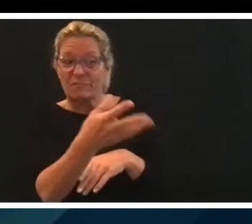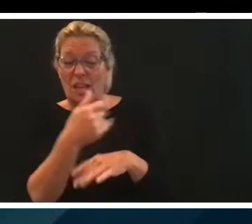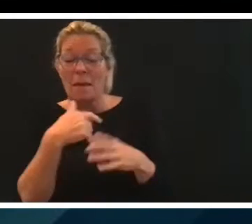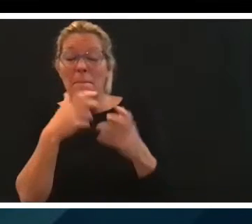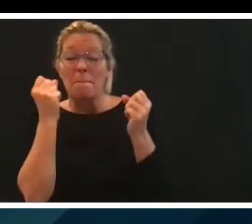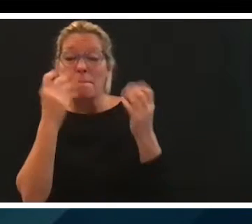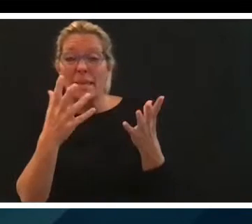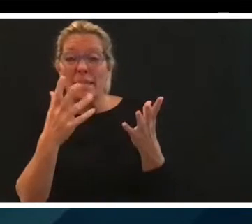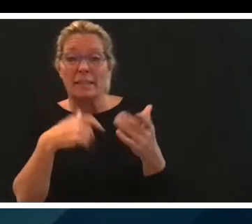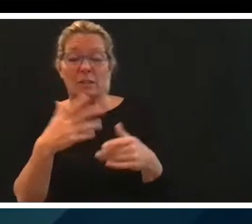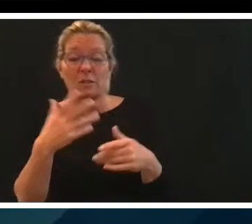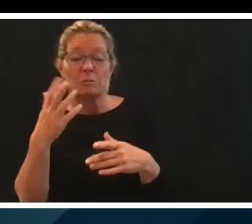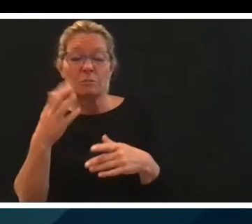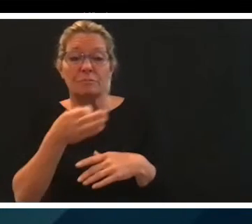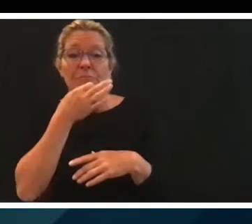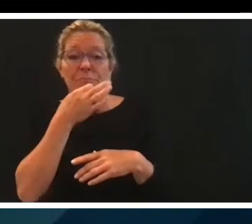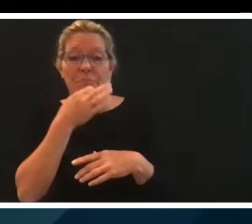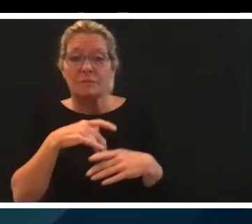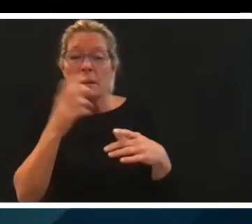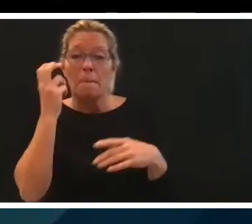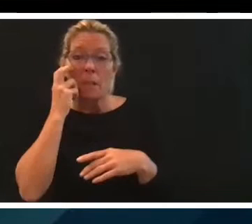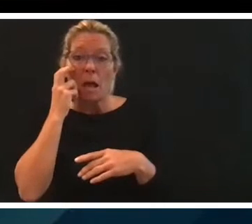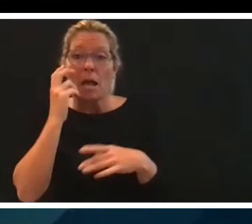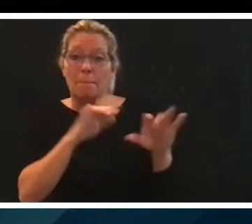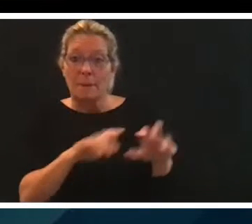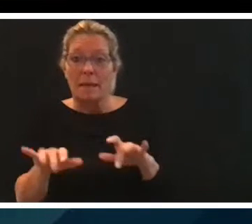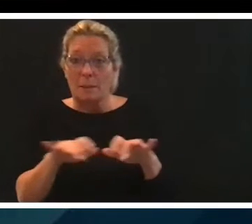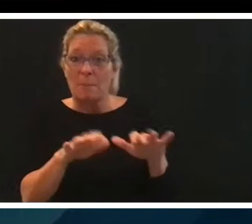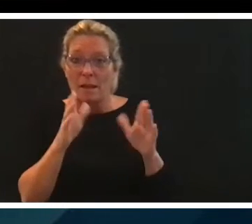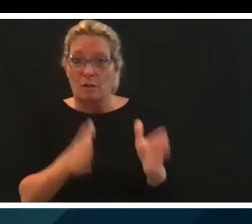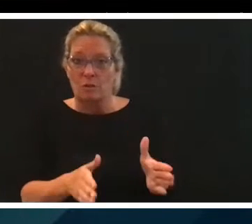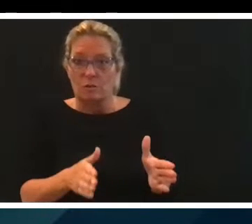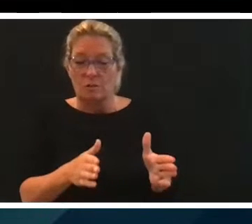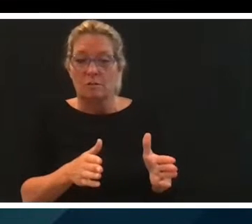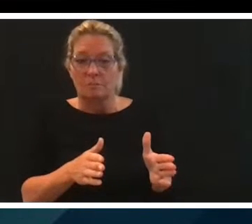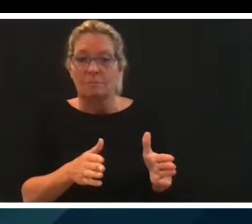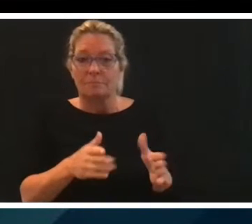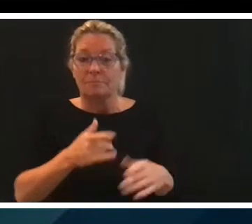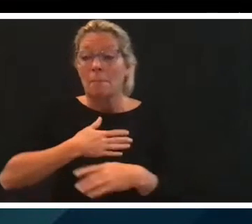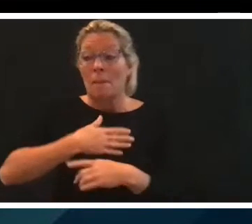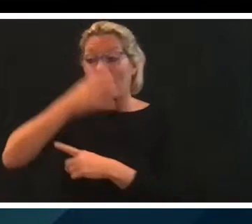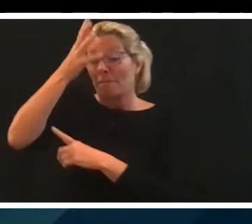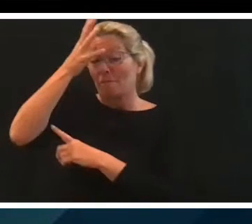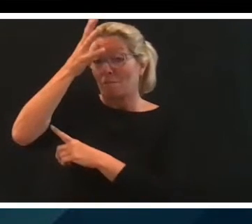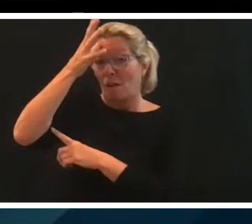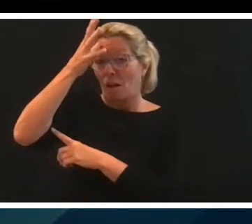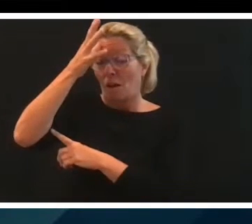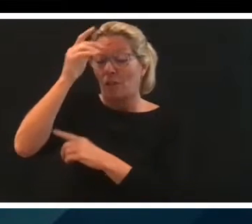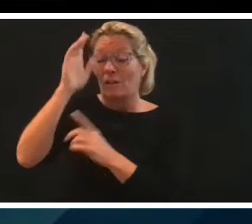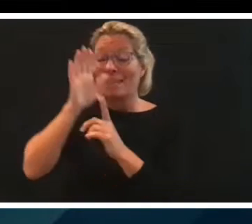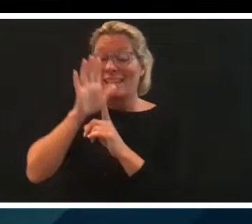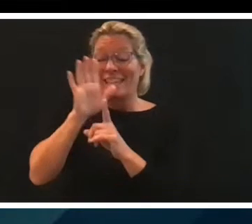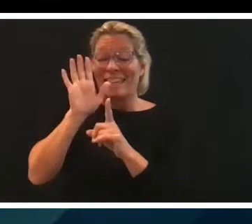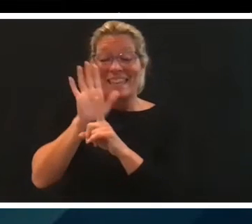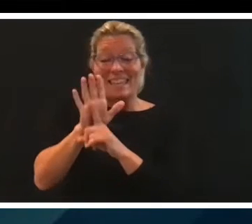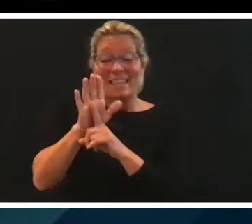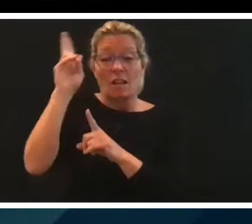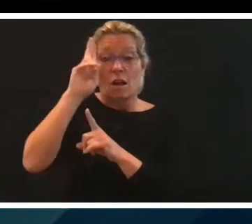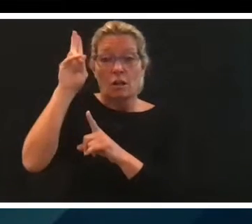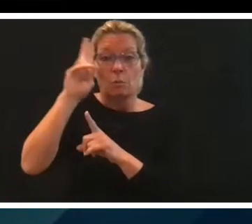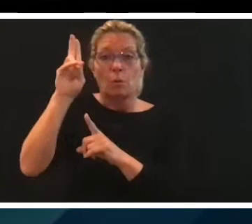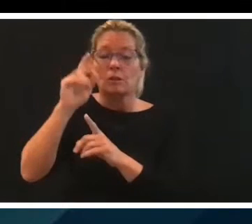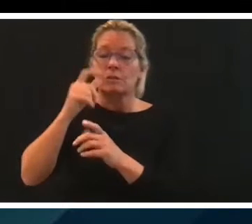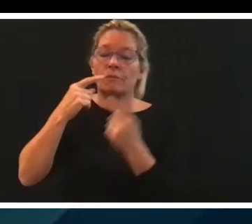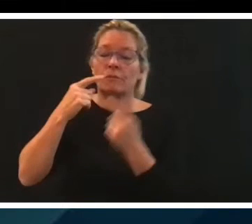uh, my father's uncle was a very well-known uh, Catholic priest.